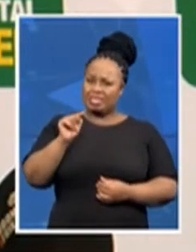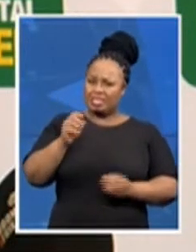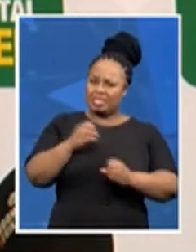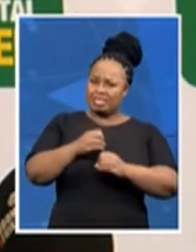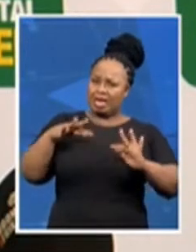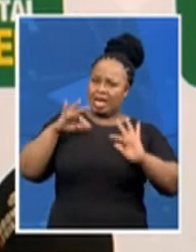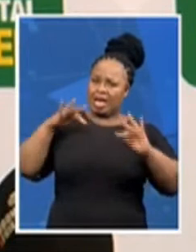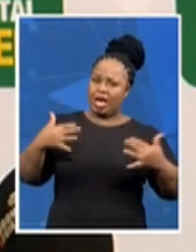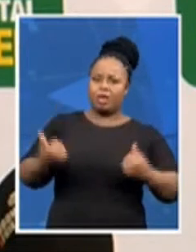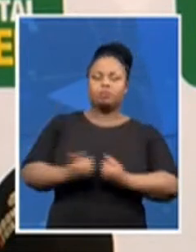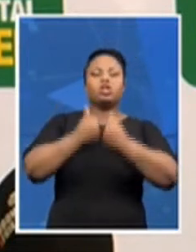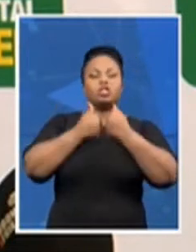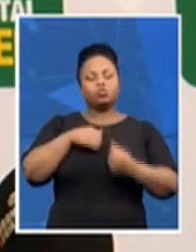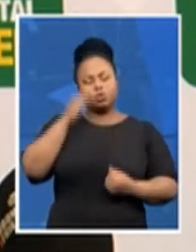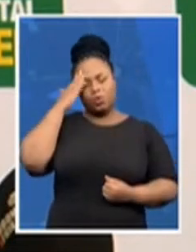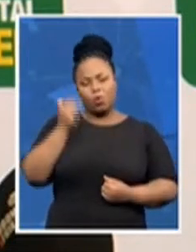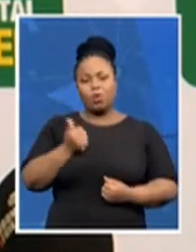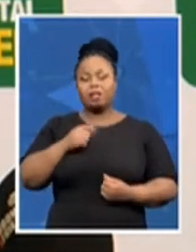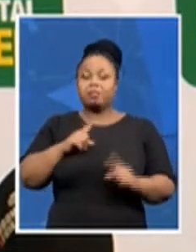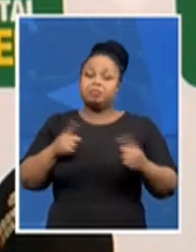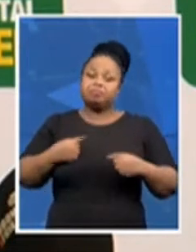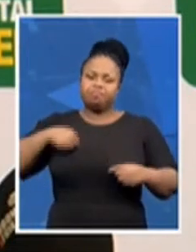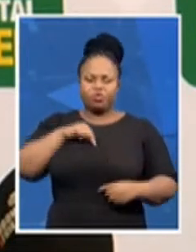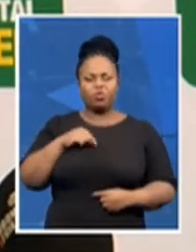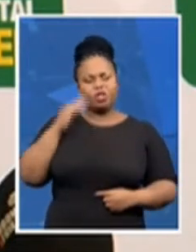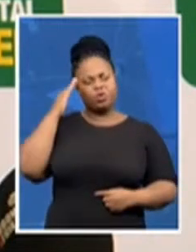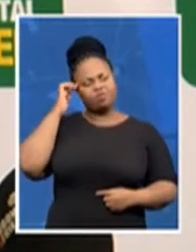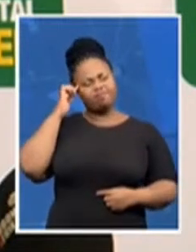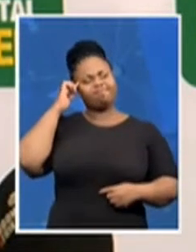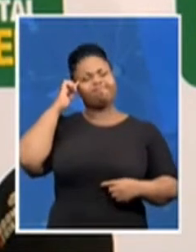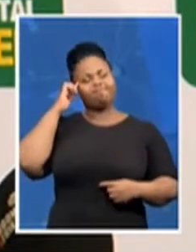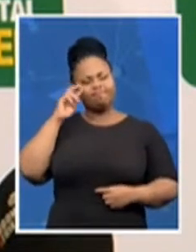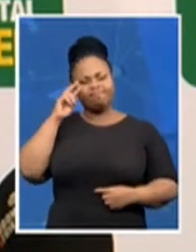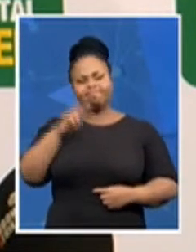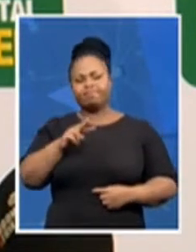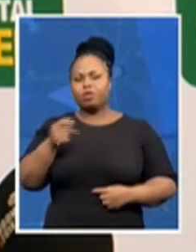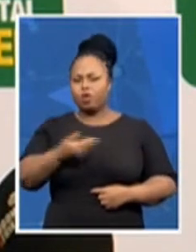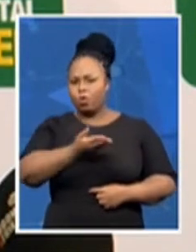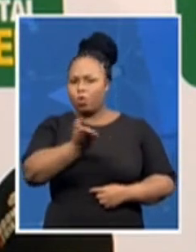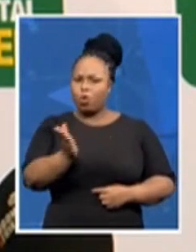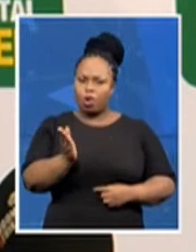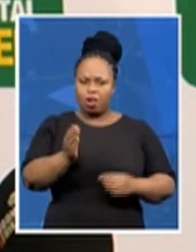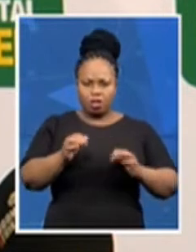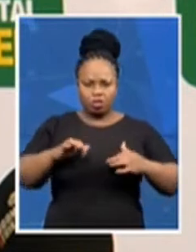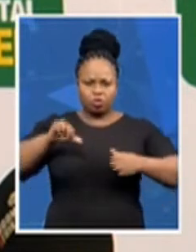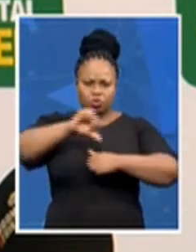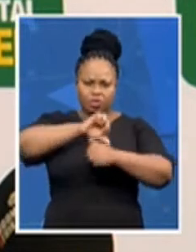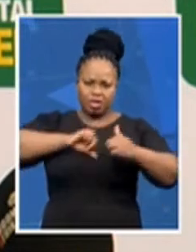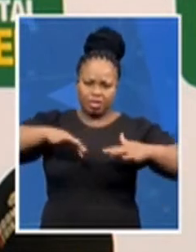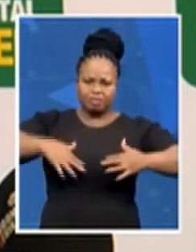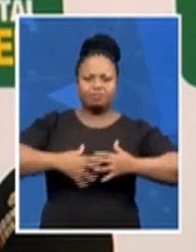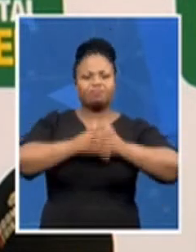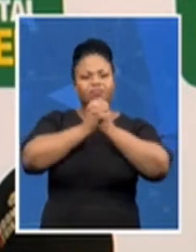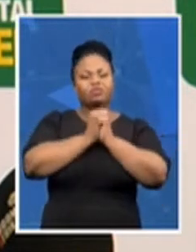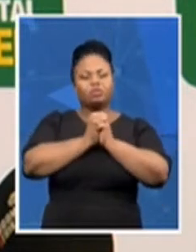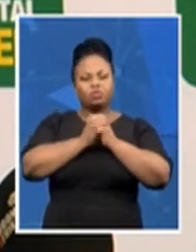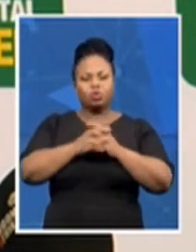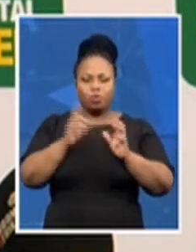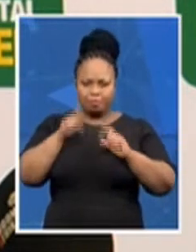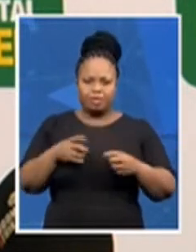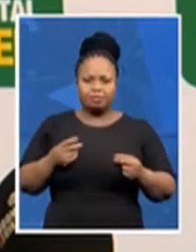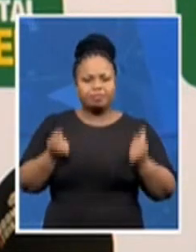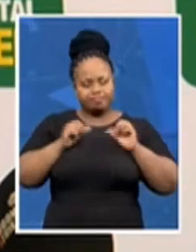that only a whole society approach will yield a sustainable response. In this regard,